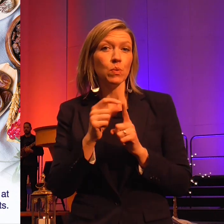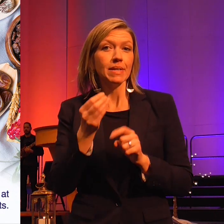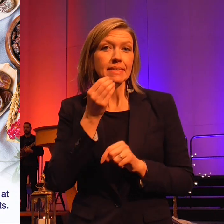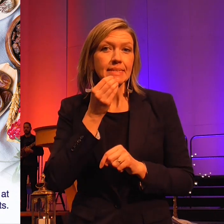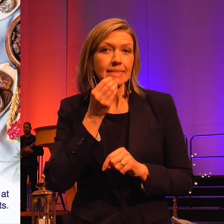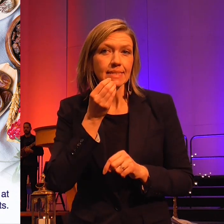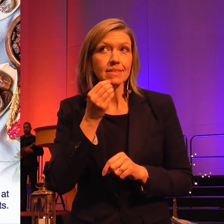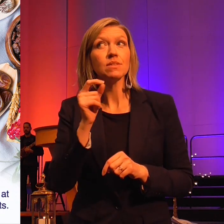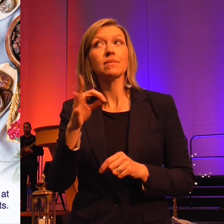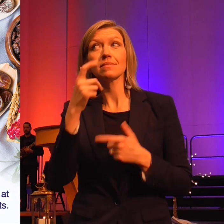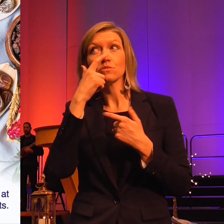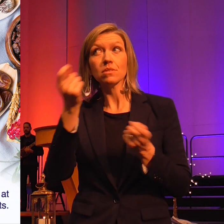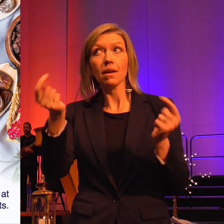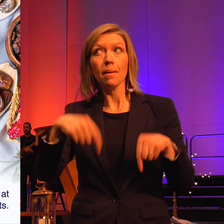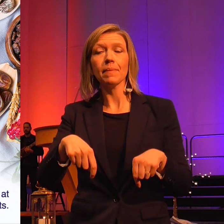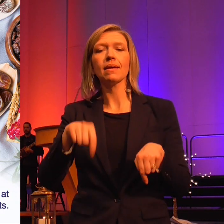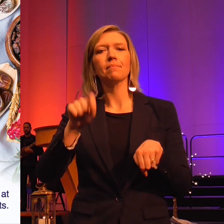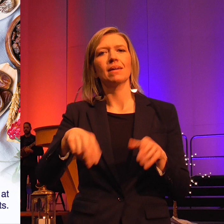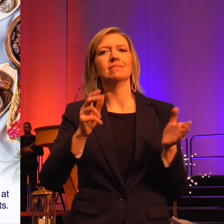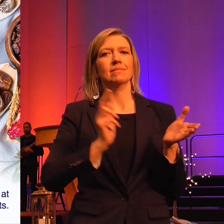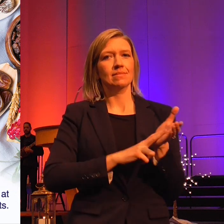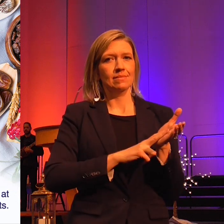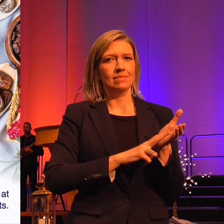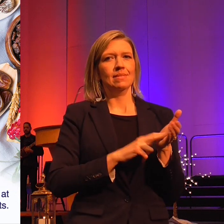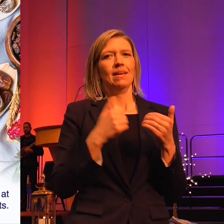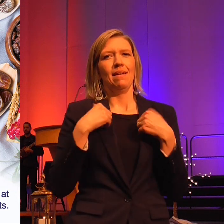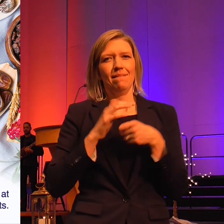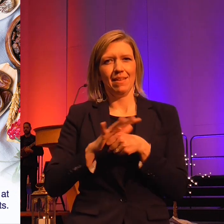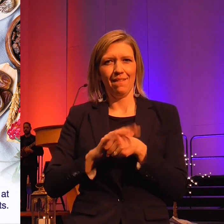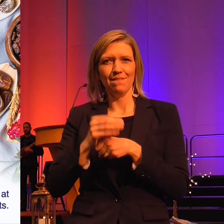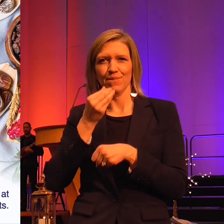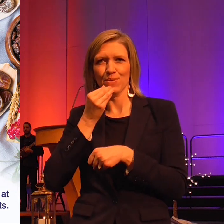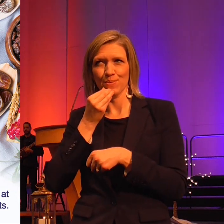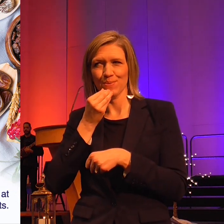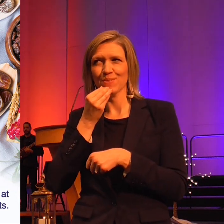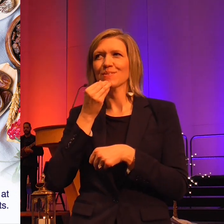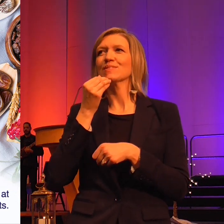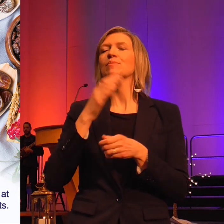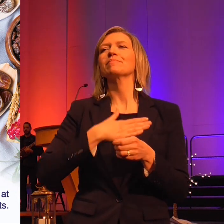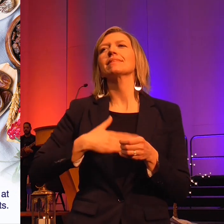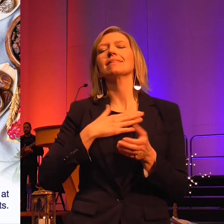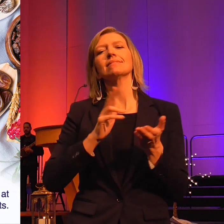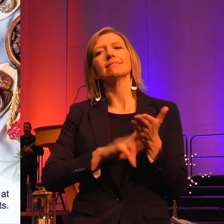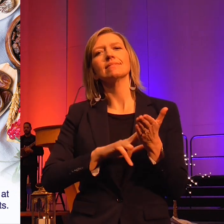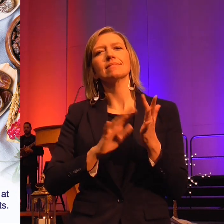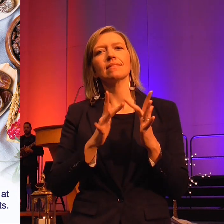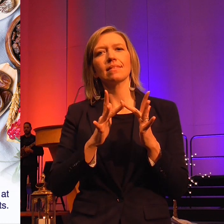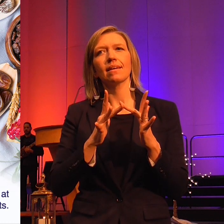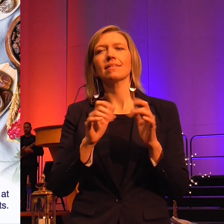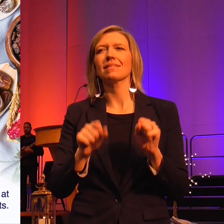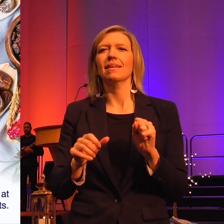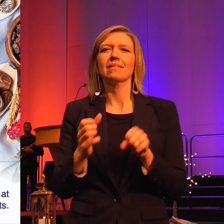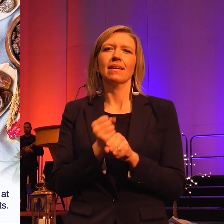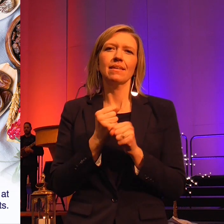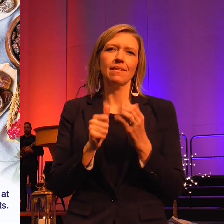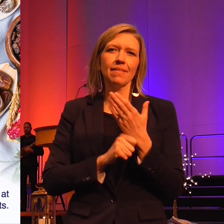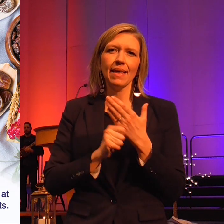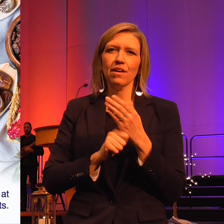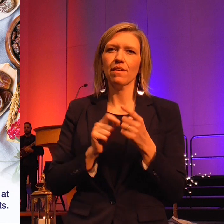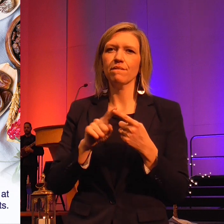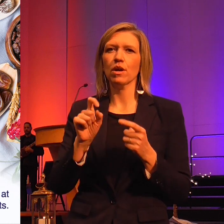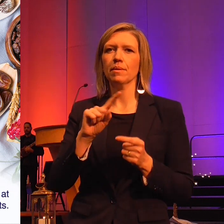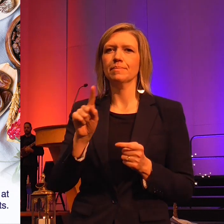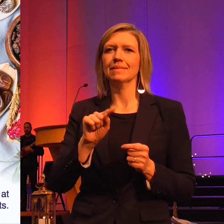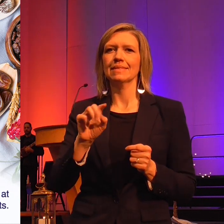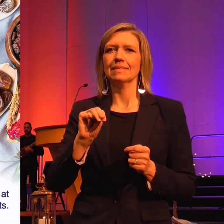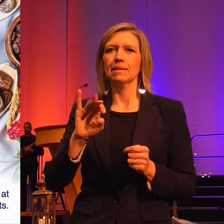have to register so we have food for you. So please register online. You can get a flyer from Zamira. She's running around handing